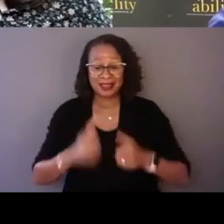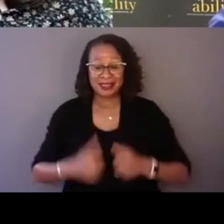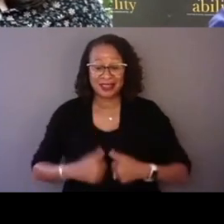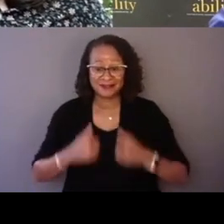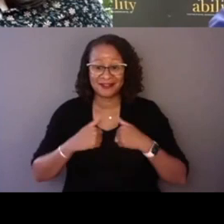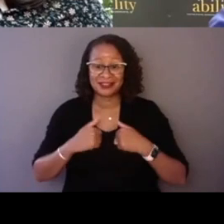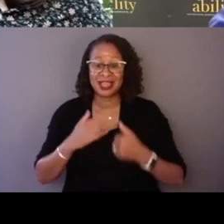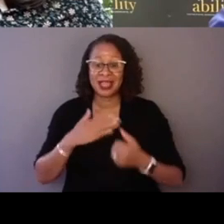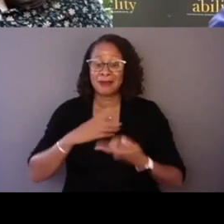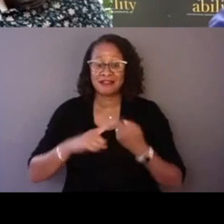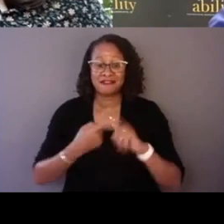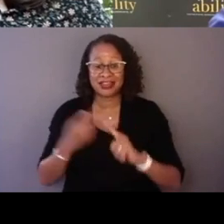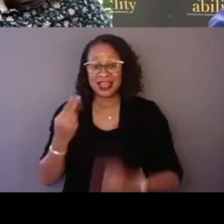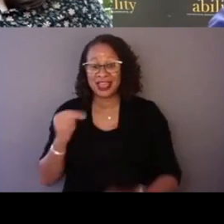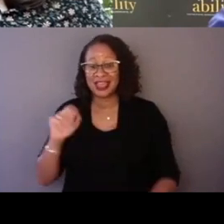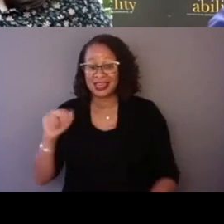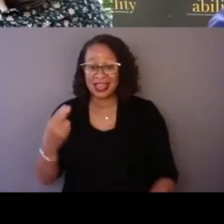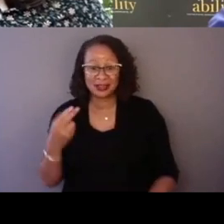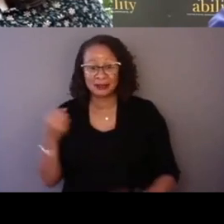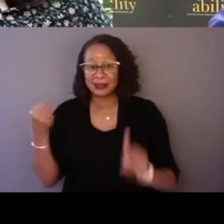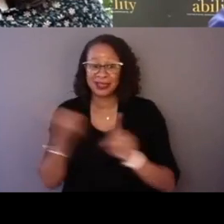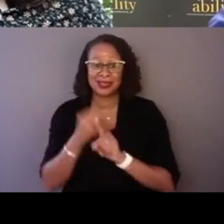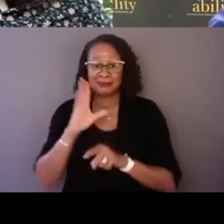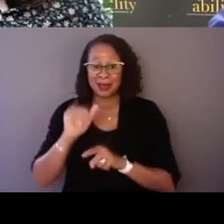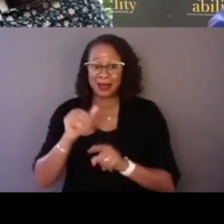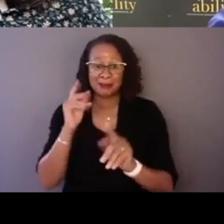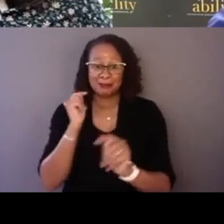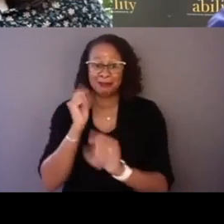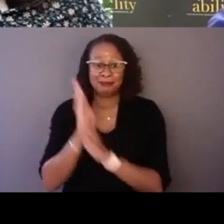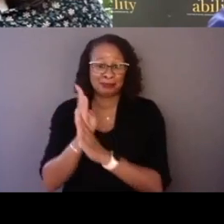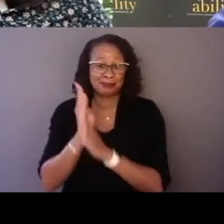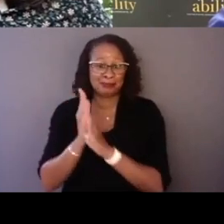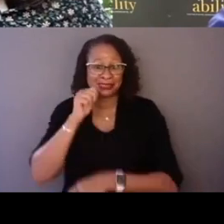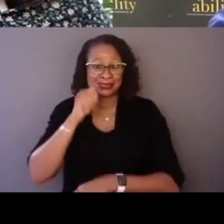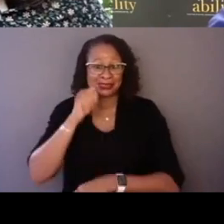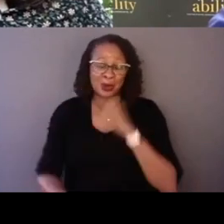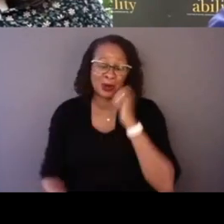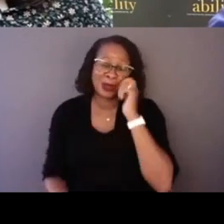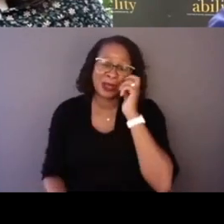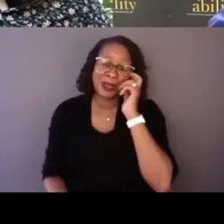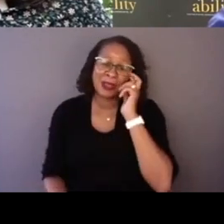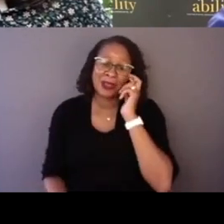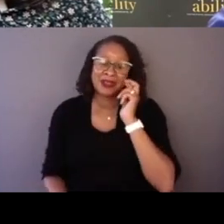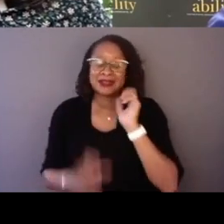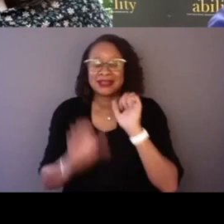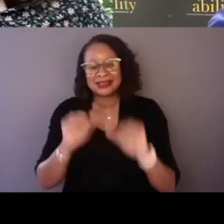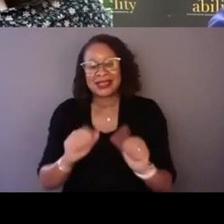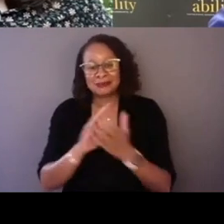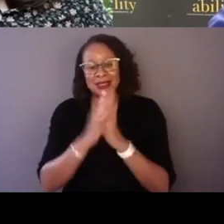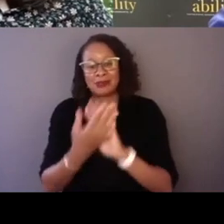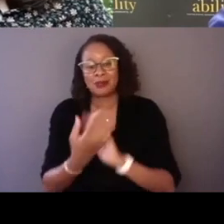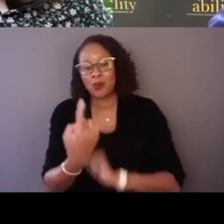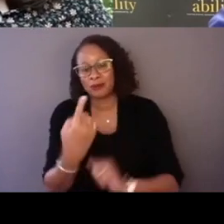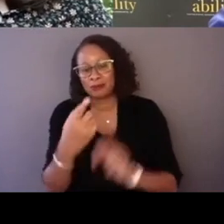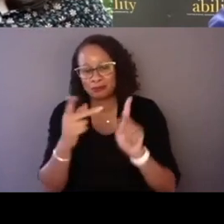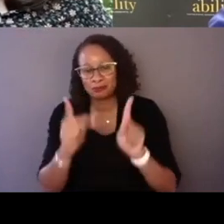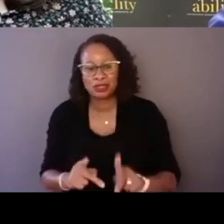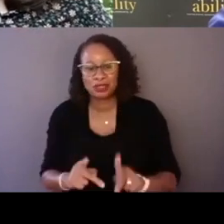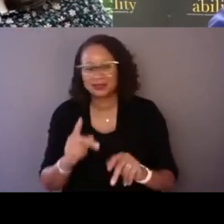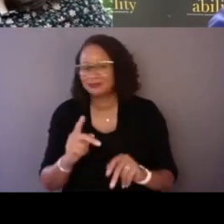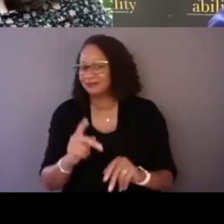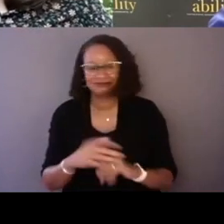I could get hit by a bus tomorrow. And so it can't just be one person's